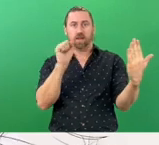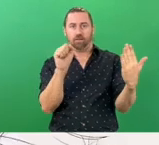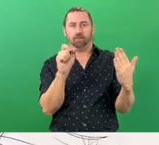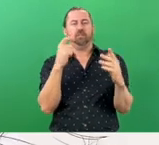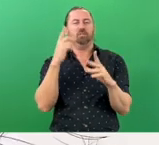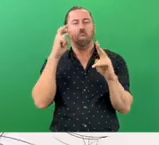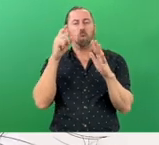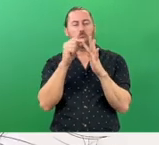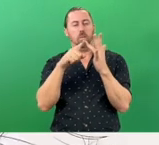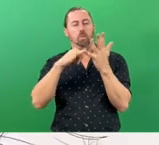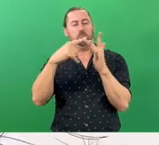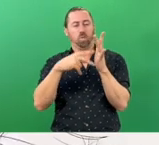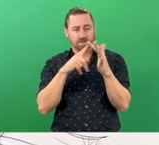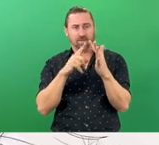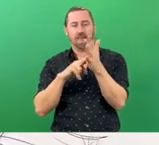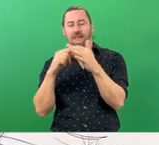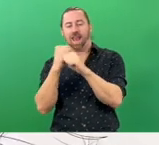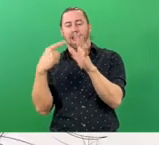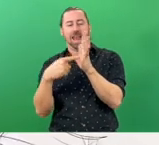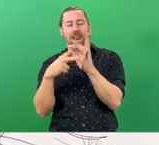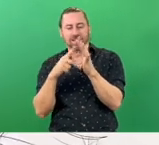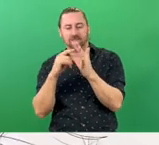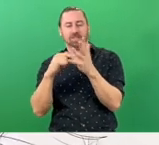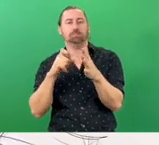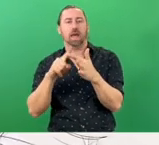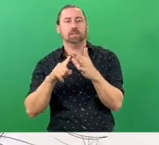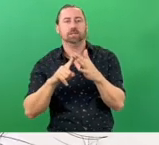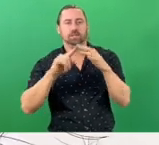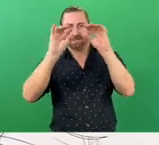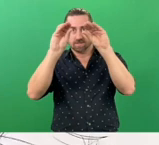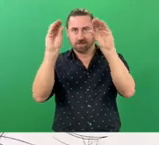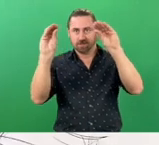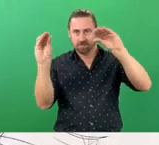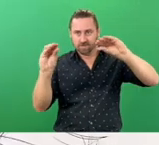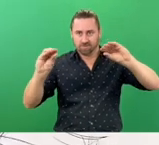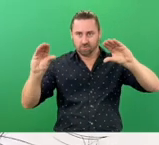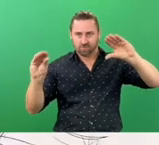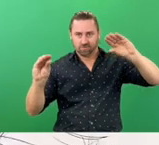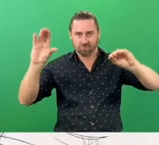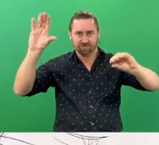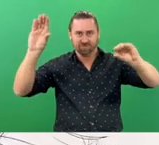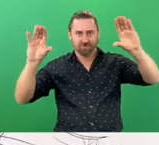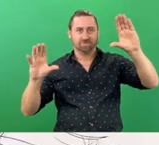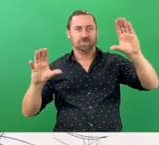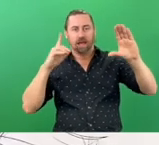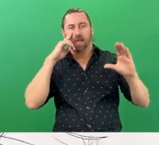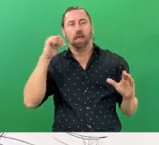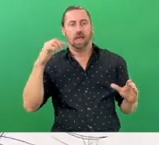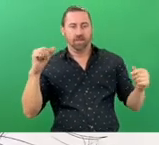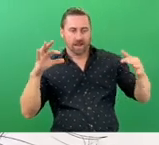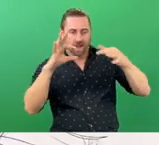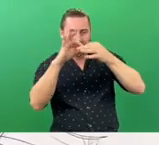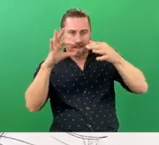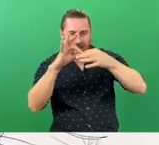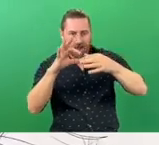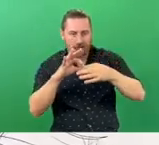positive space of the figure and the negative space around the figure, or the figure and the ground. And you begin to see the relationship between